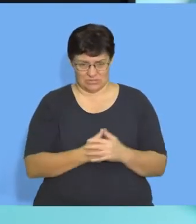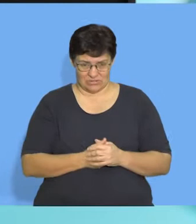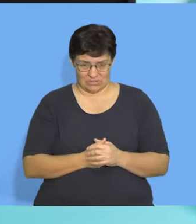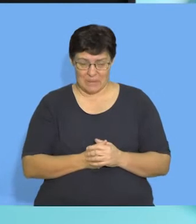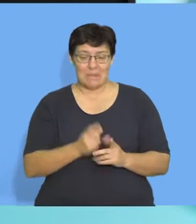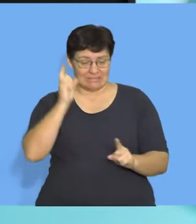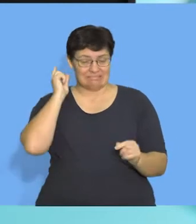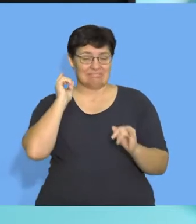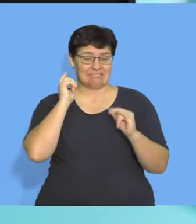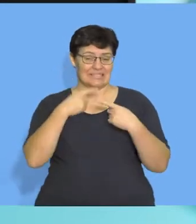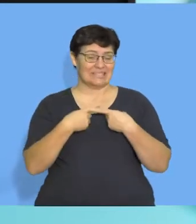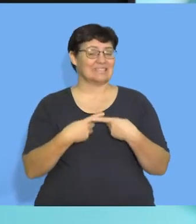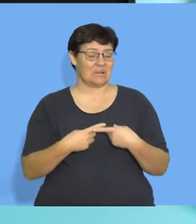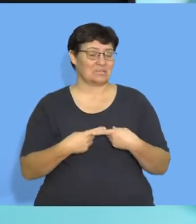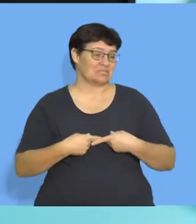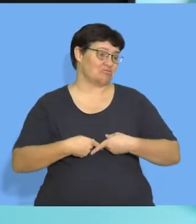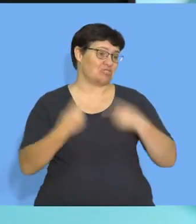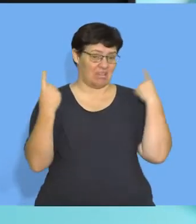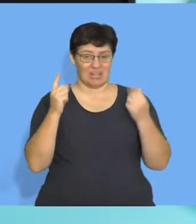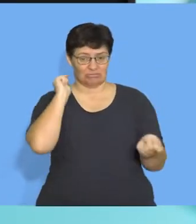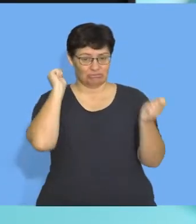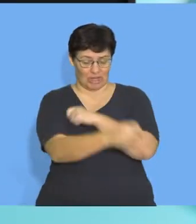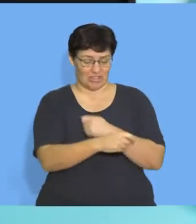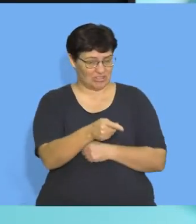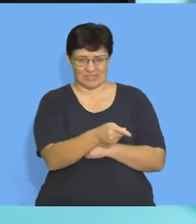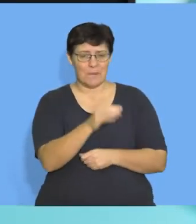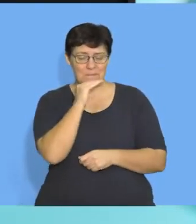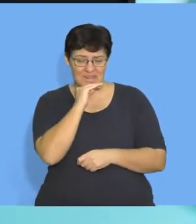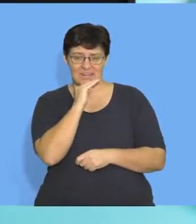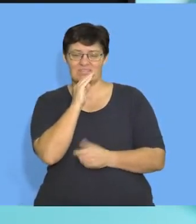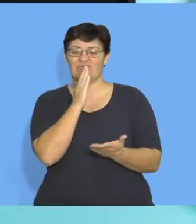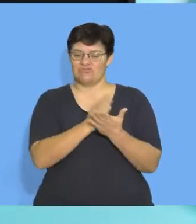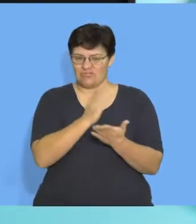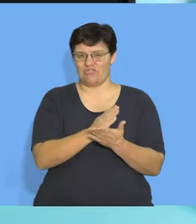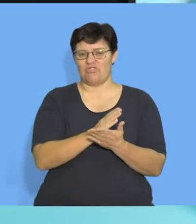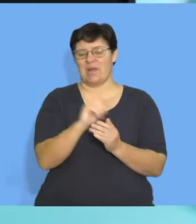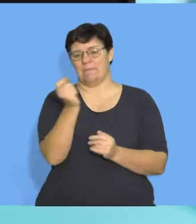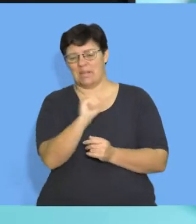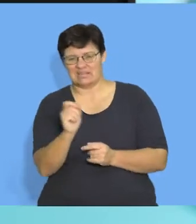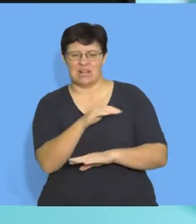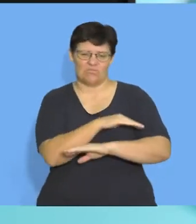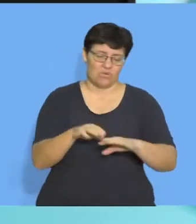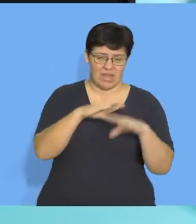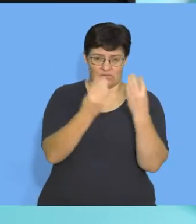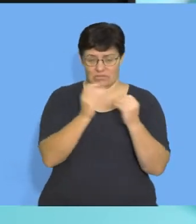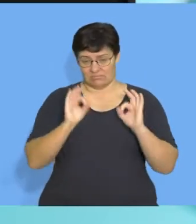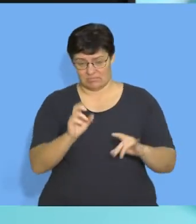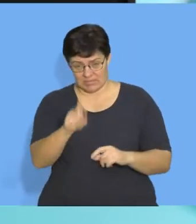big difference. Okay, so we need to make sure we have the correct stationery. And then, of course, we can do it